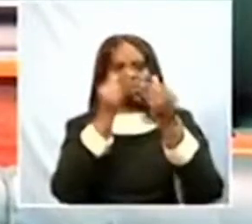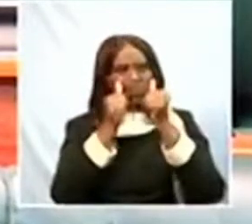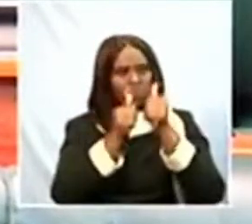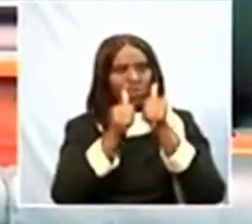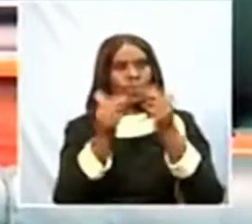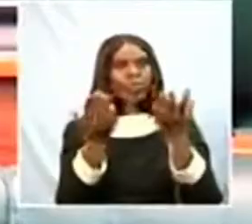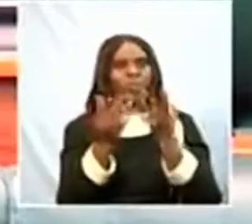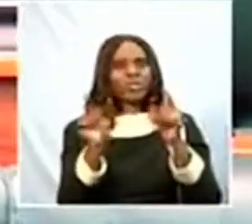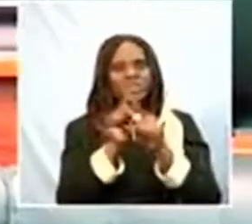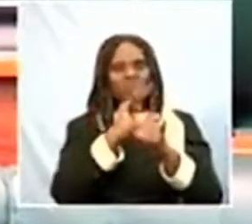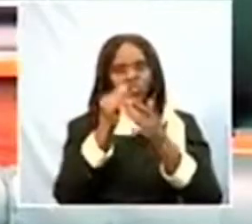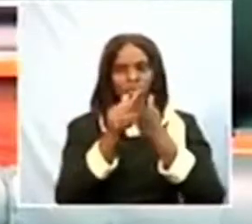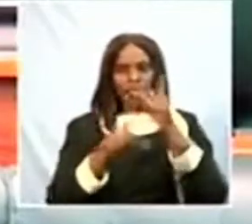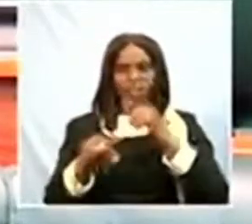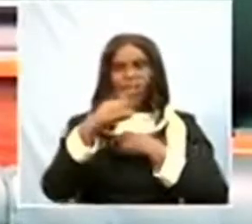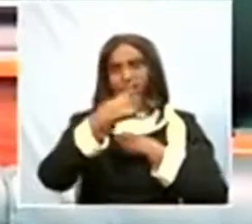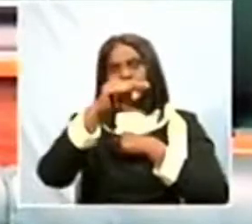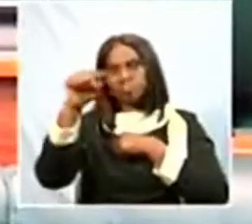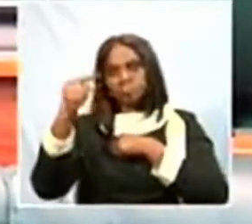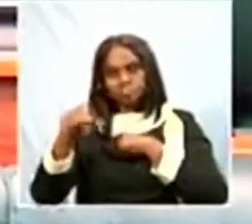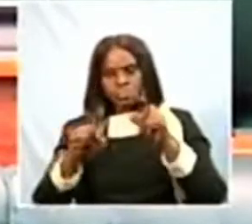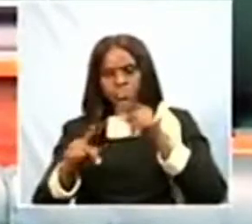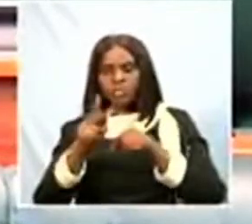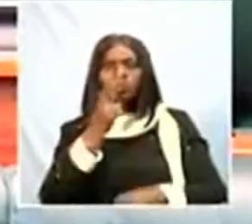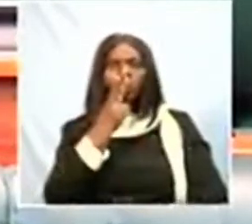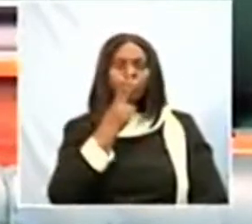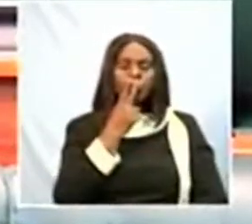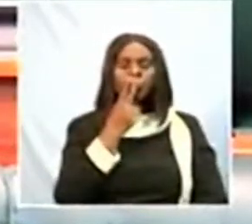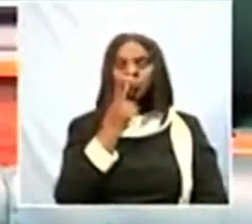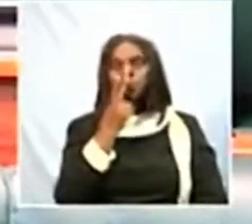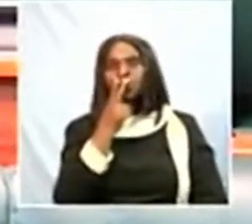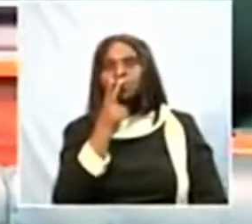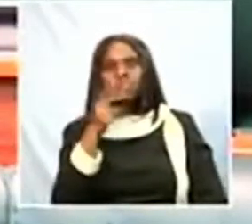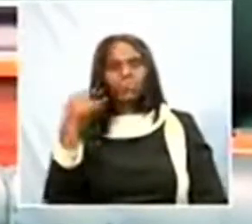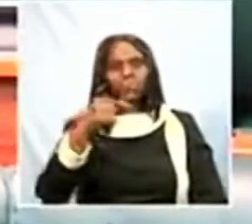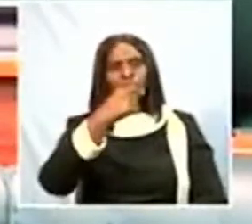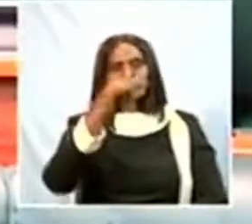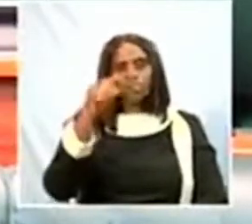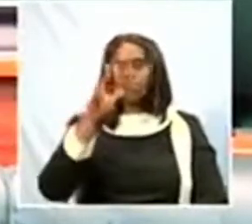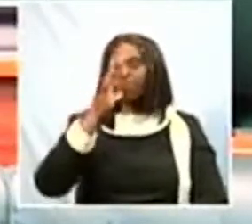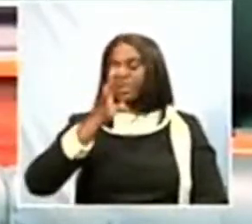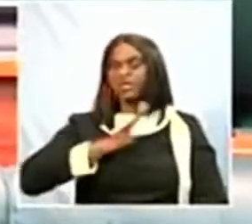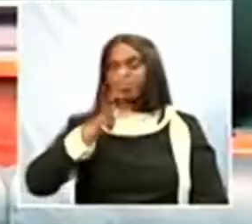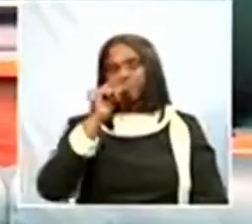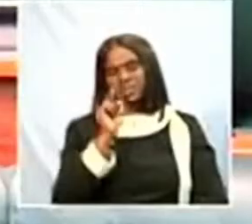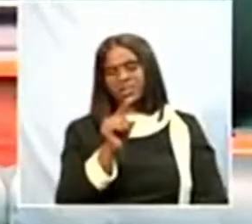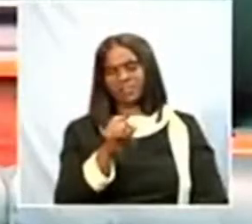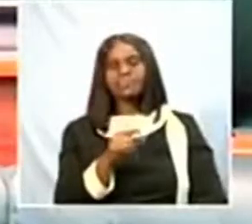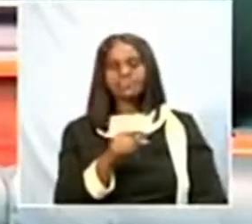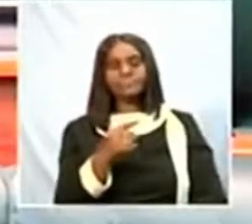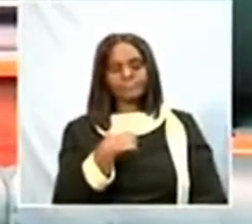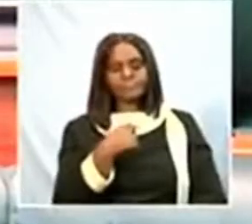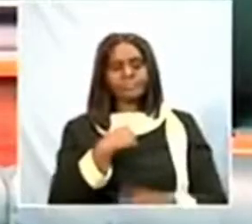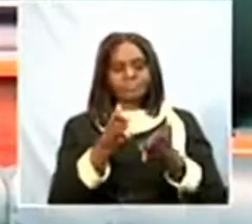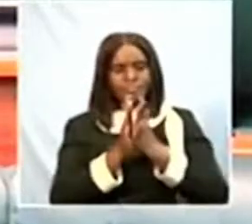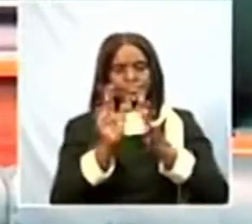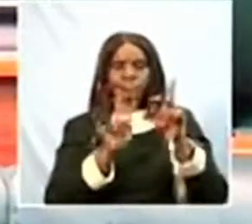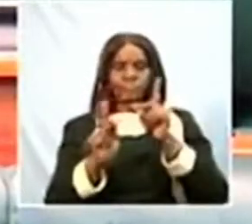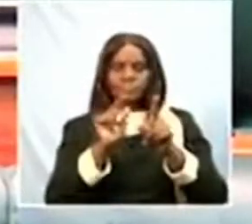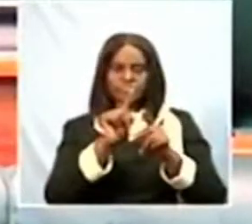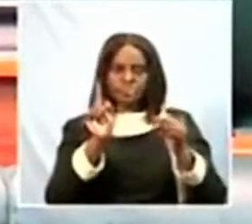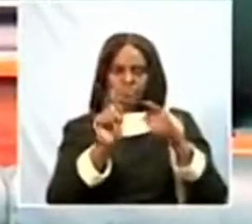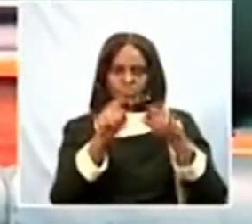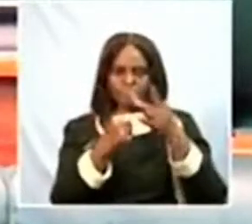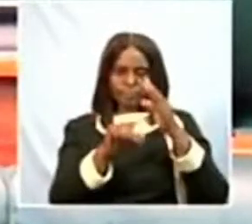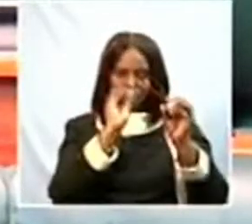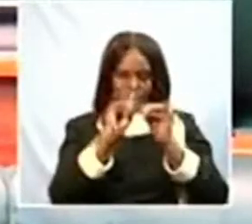enforced, and everywhere we go, we are finding people smoking in and out. Madam Speaker, I urge the general public to plant